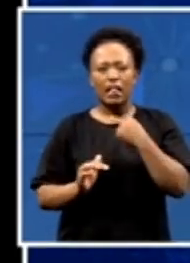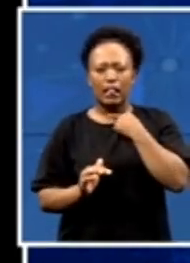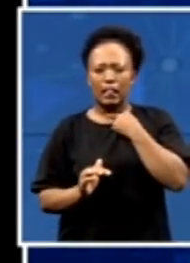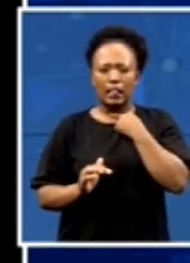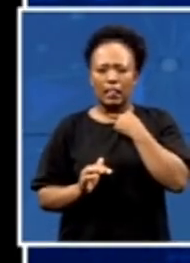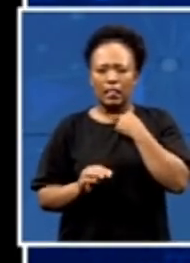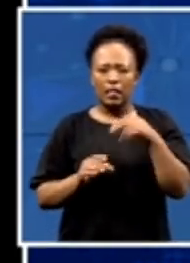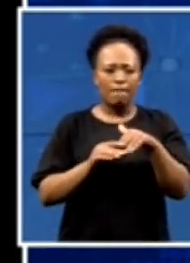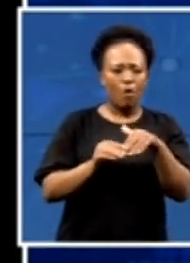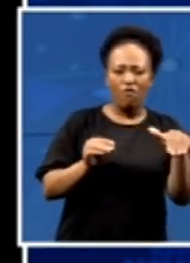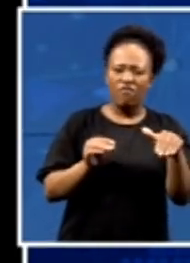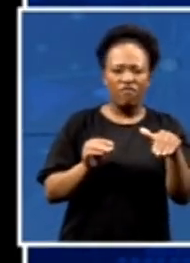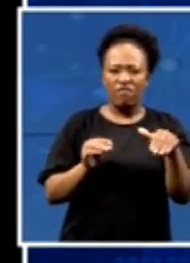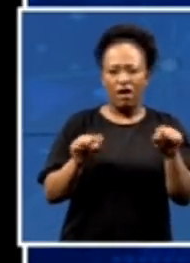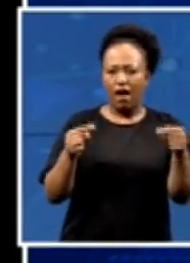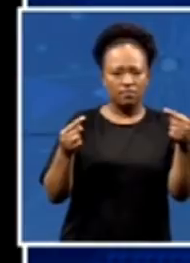areas of